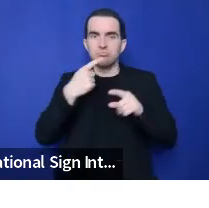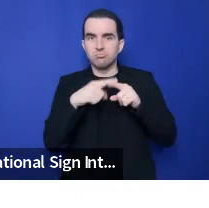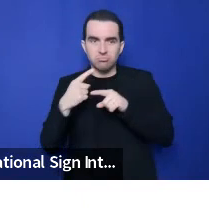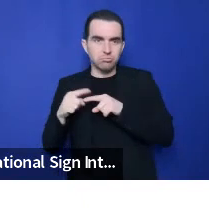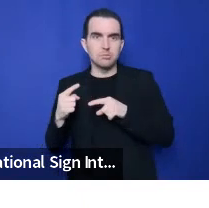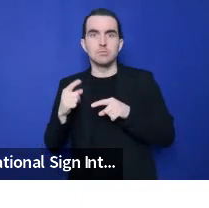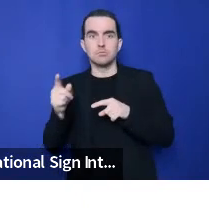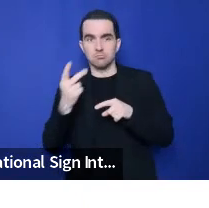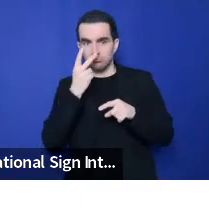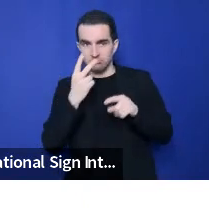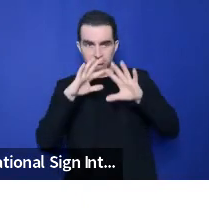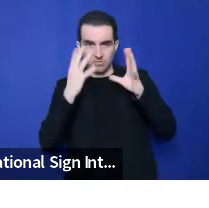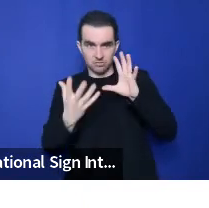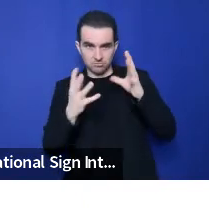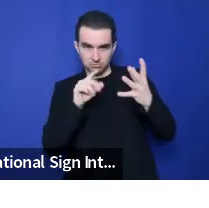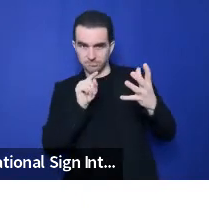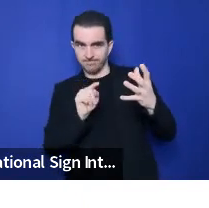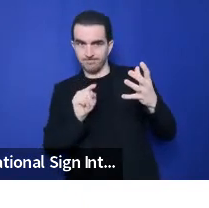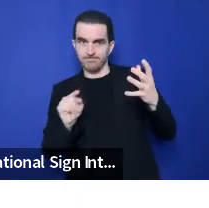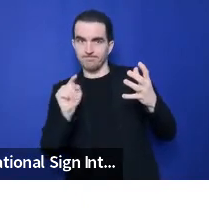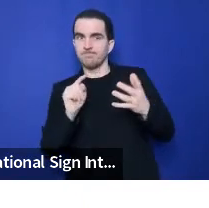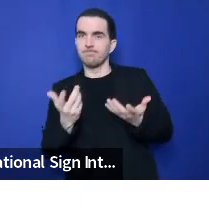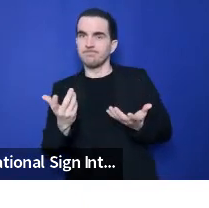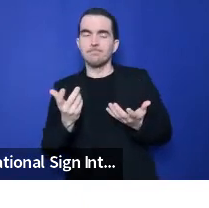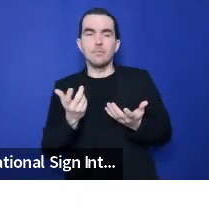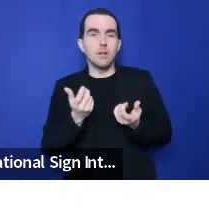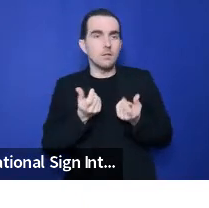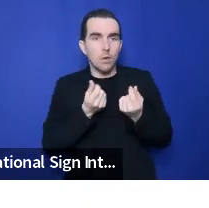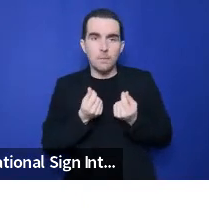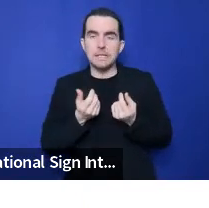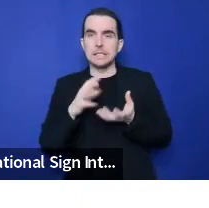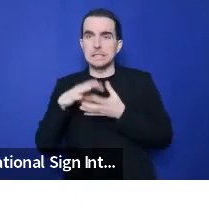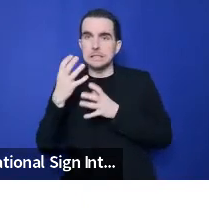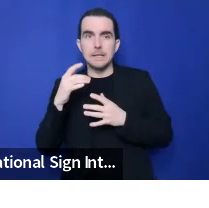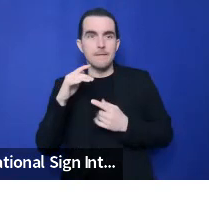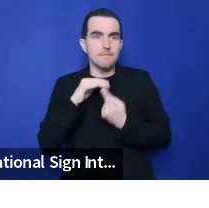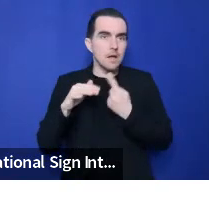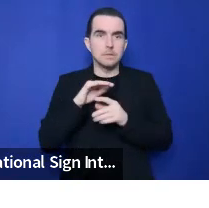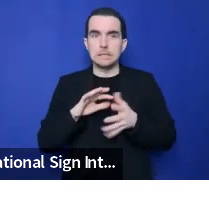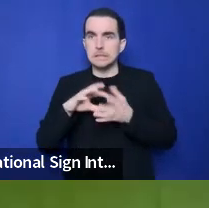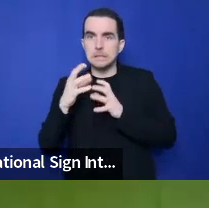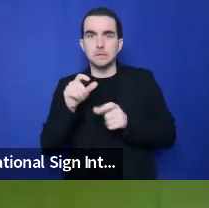as 104 in Human Development Index in 2019. Next slide, please.